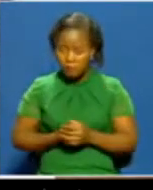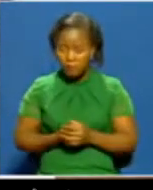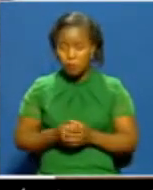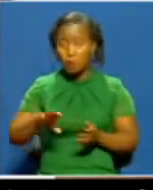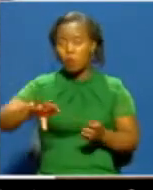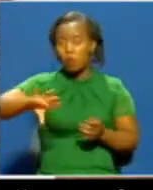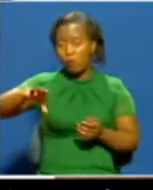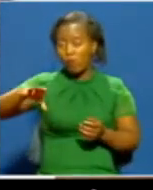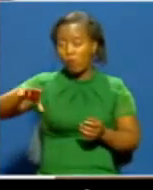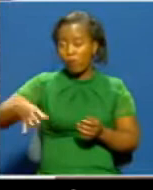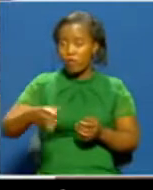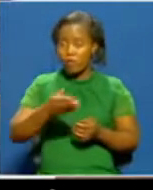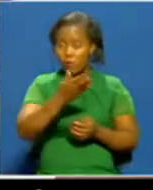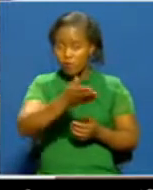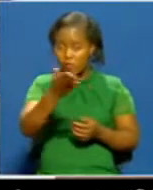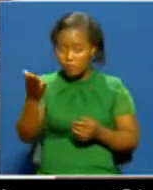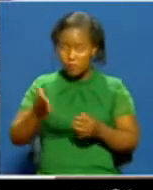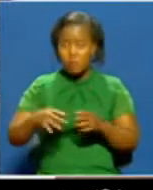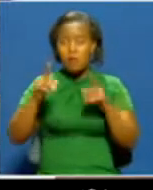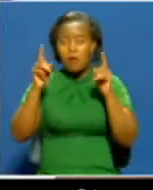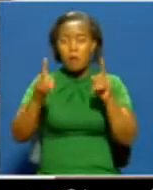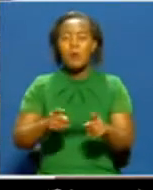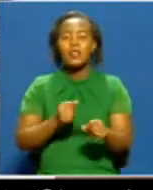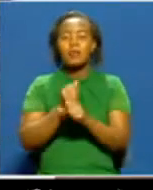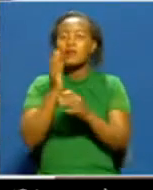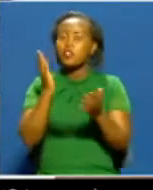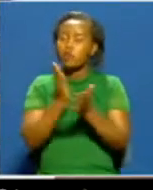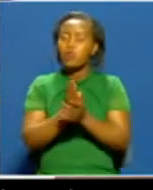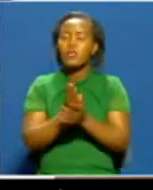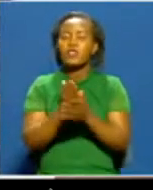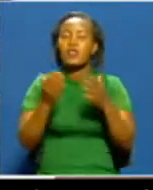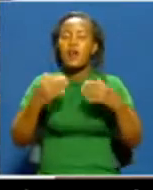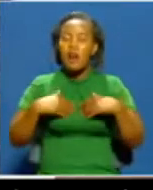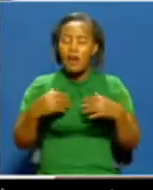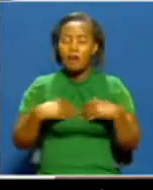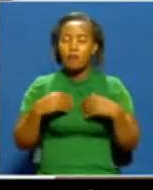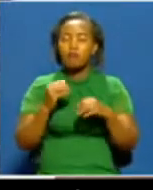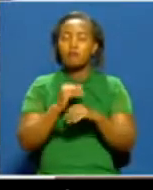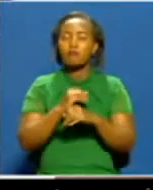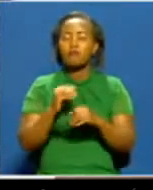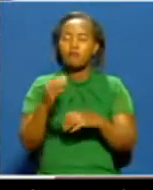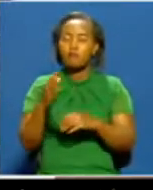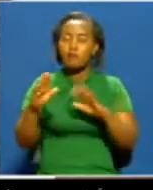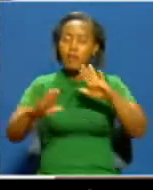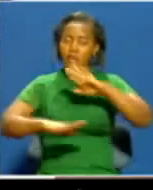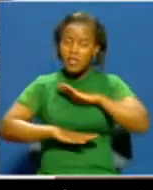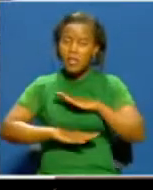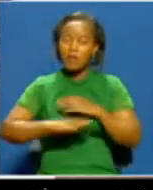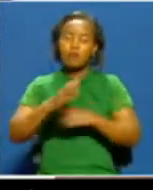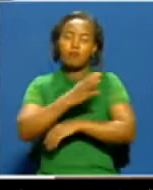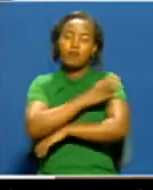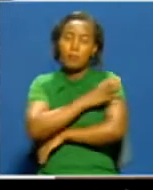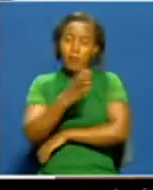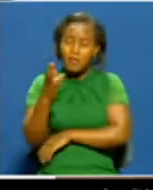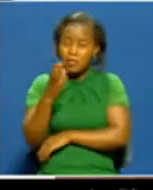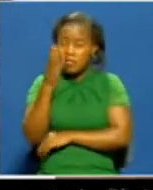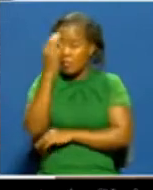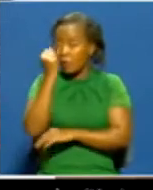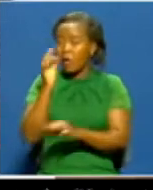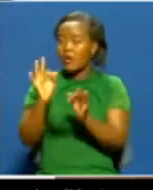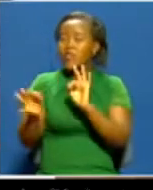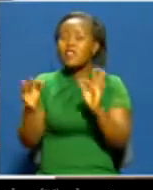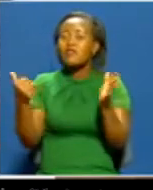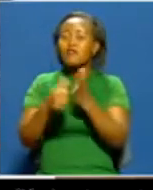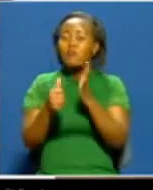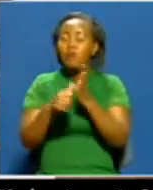you know, must ensure that they have got sufficient capacity so that in the event of a problem, we don't send people